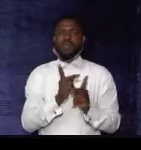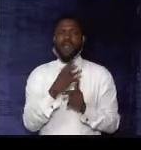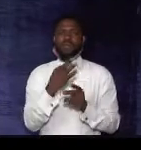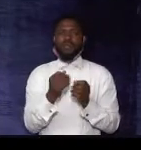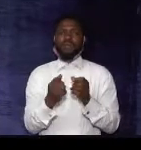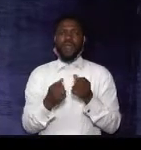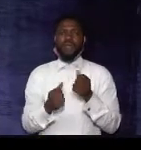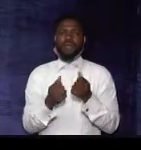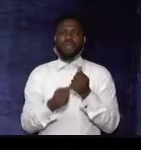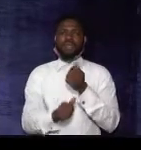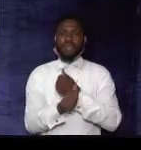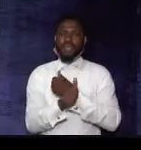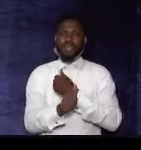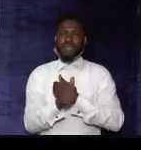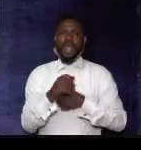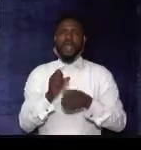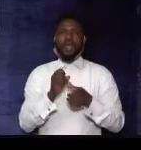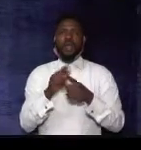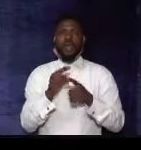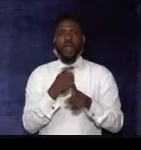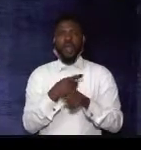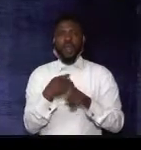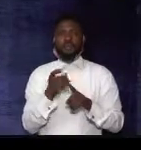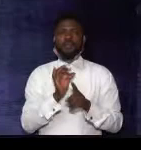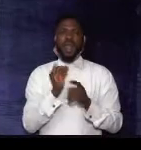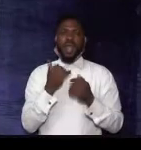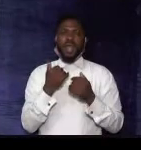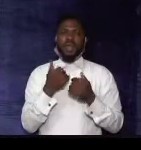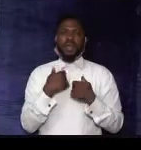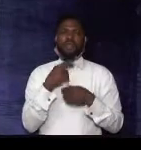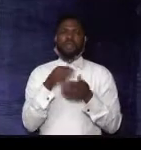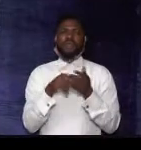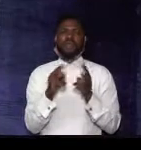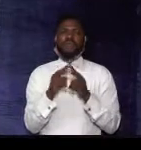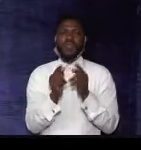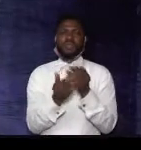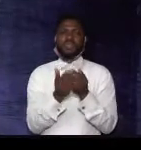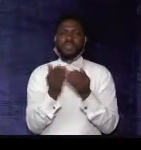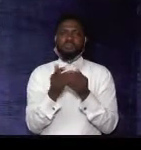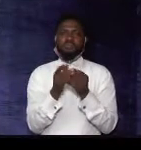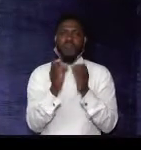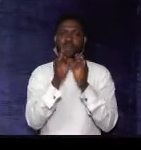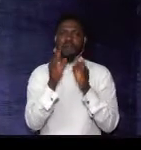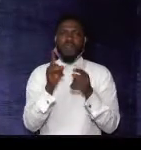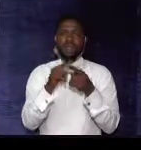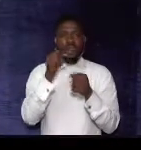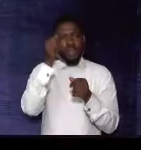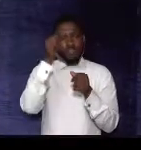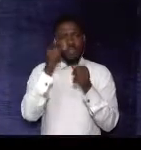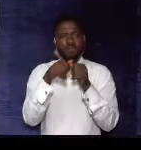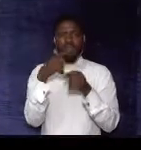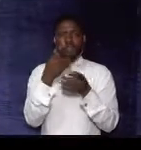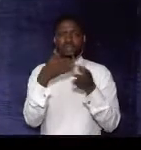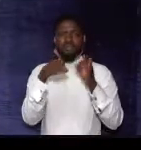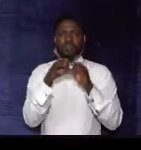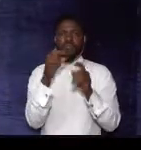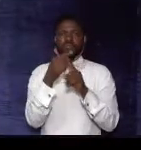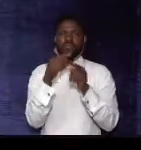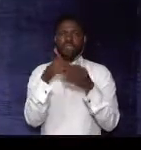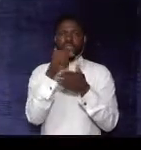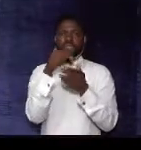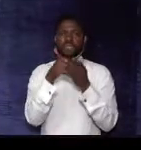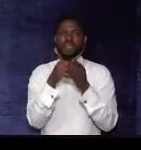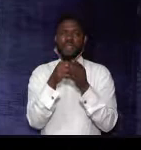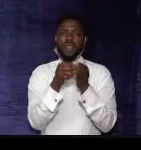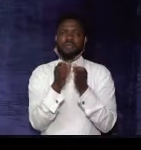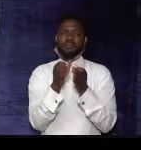all kinds of danger or harm. I have a very simple formula to recollect the key words in